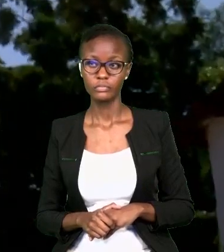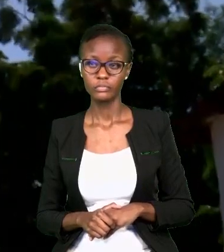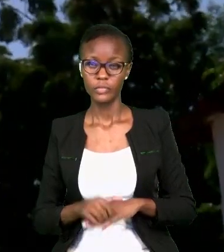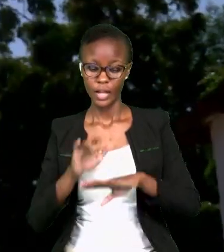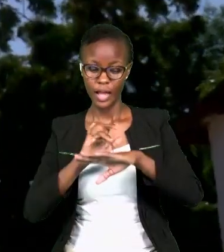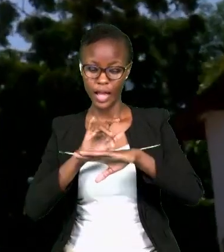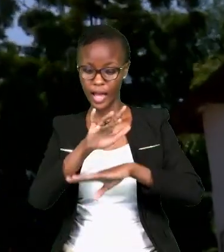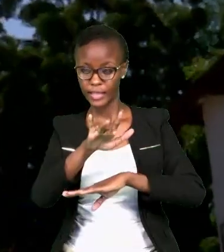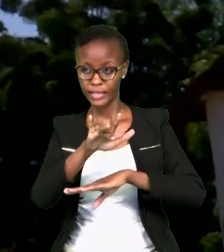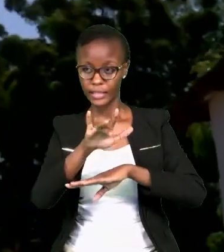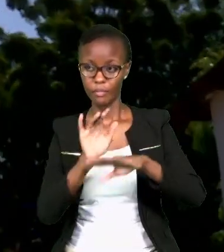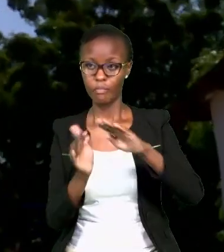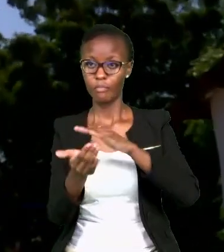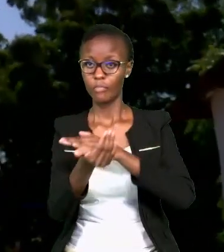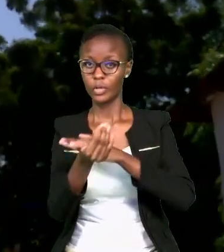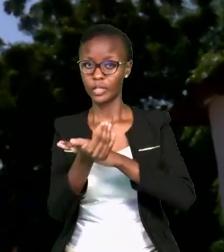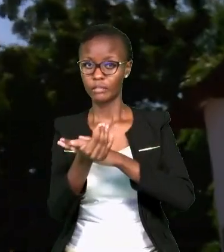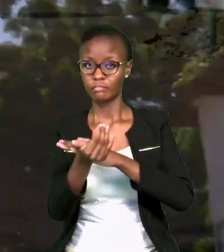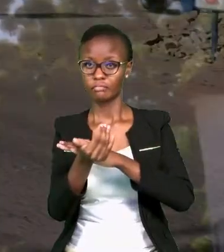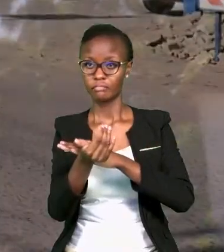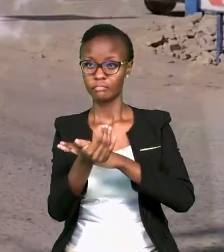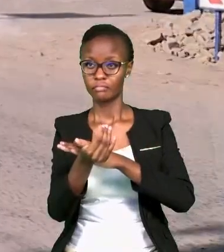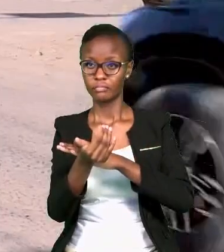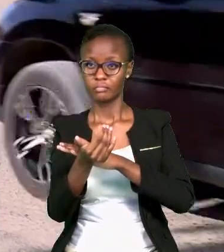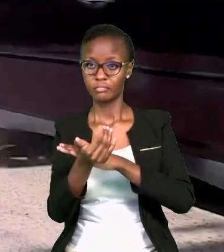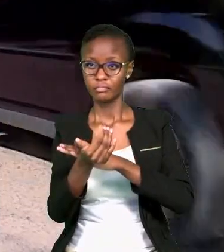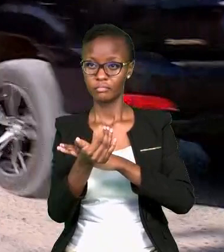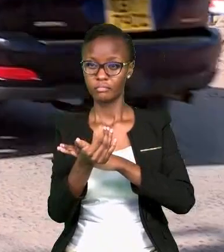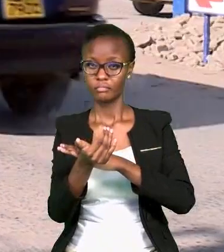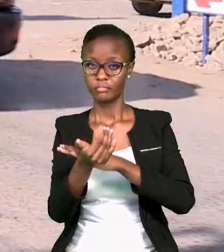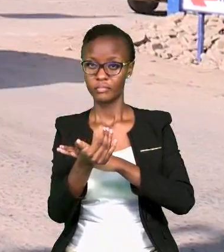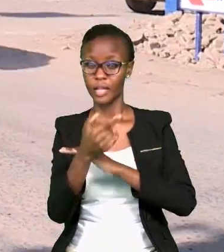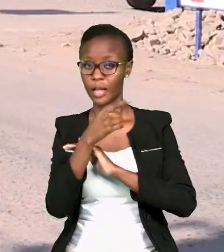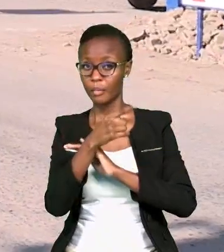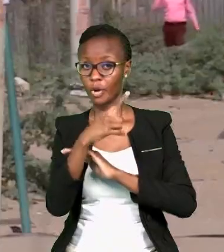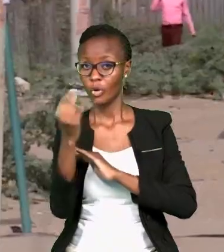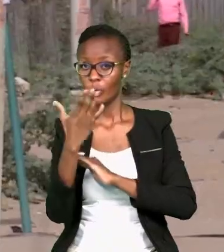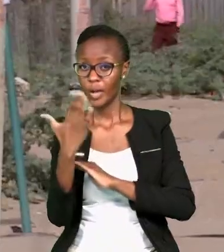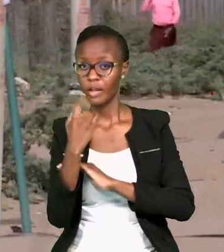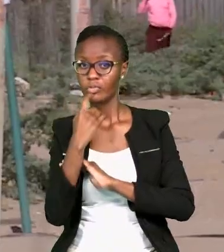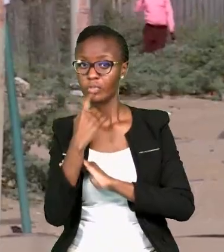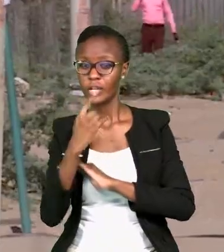Early in the morning, we began our journey to Turkana County. Our destination is Lodwar Town.